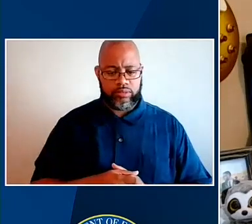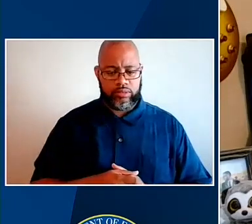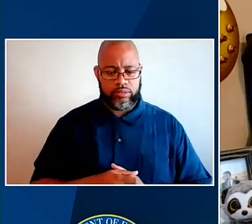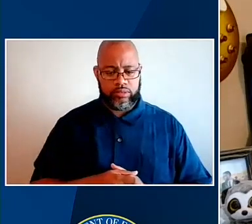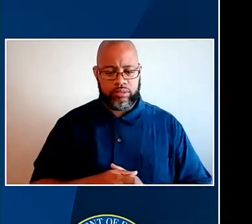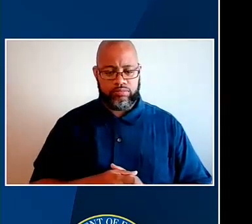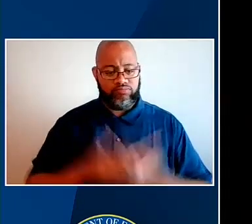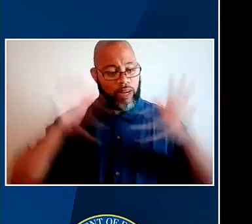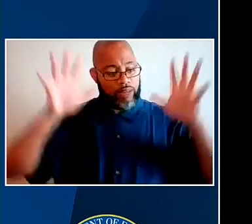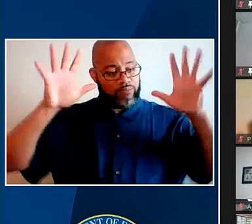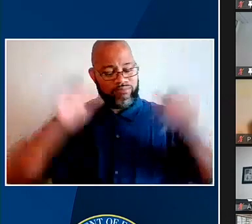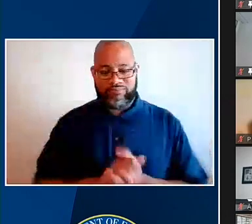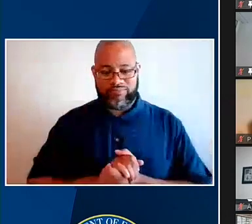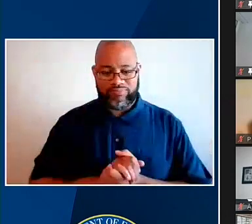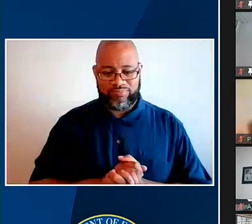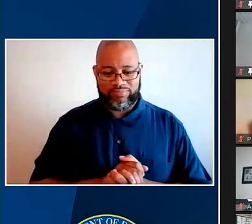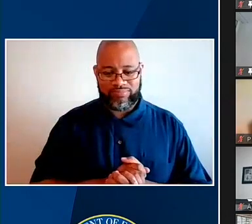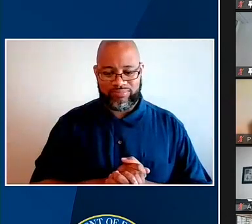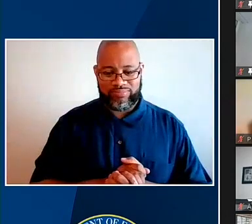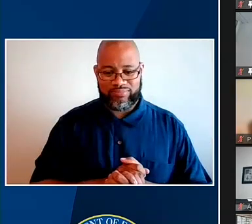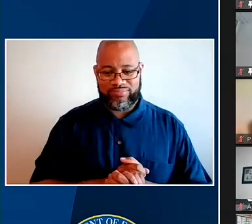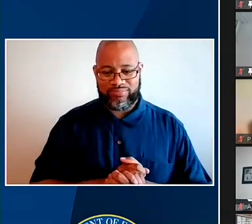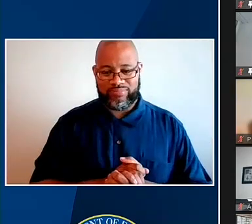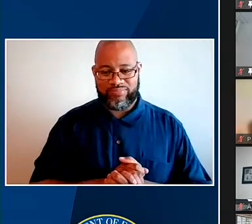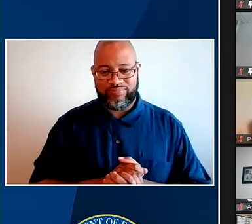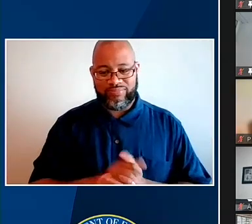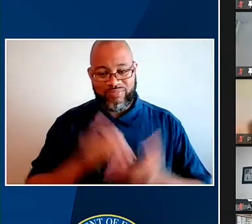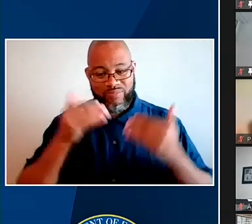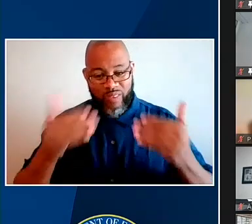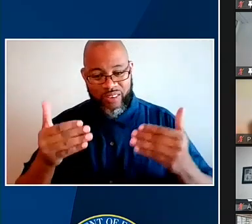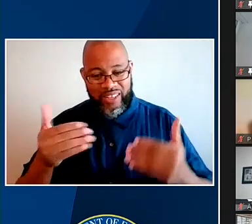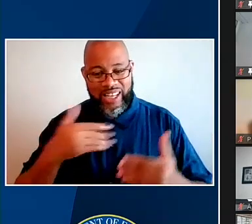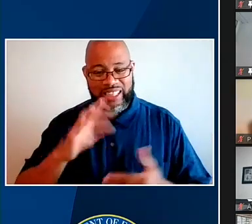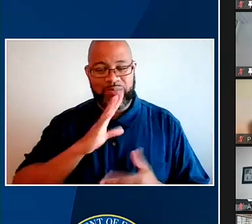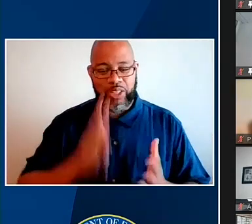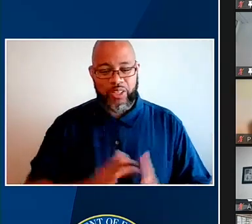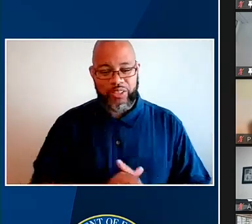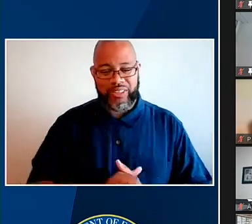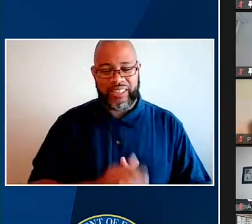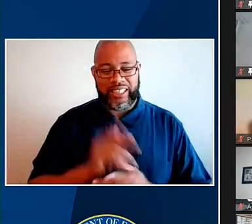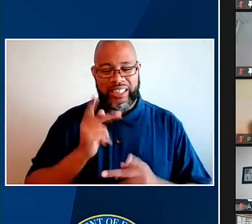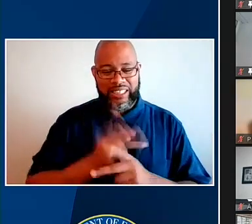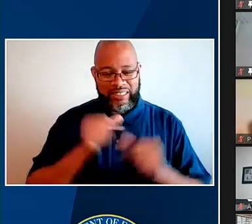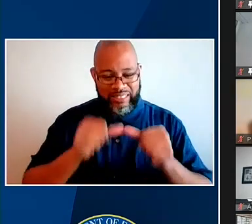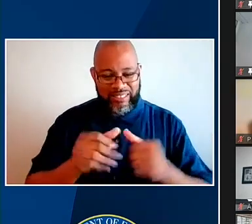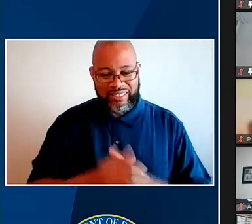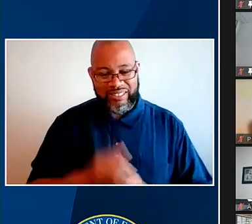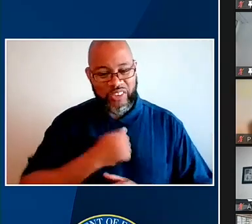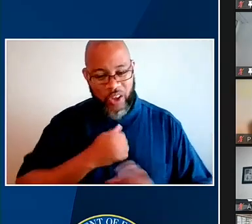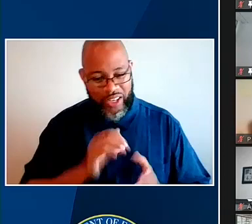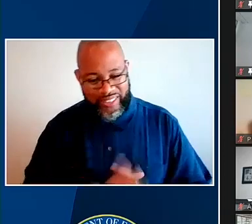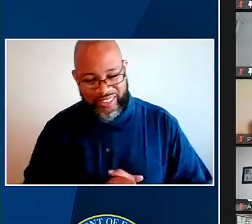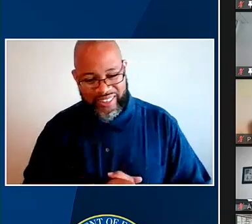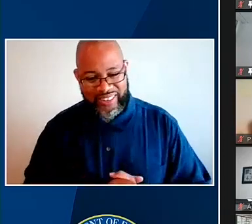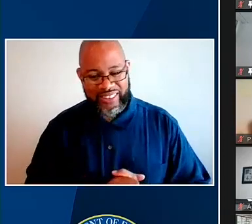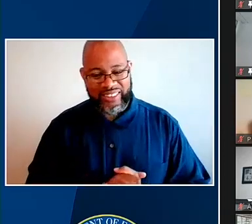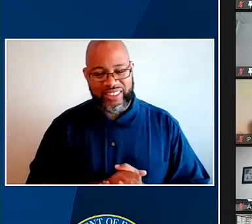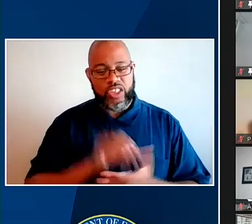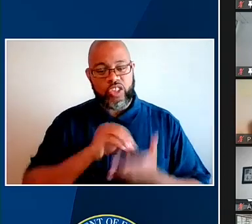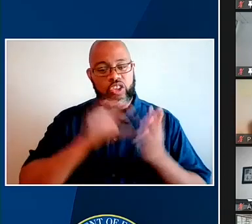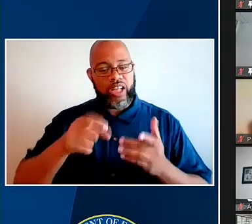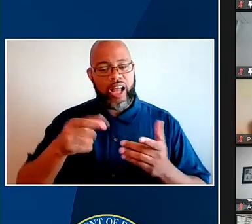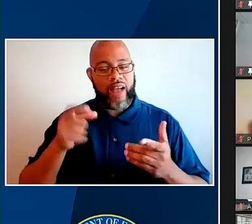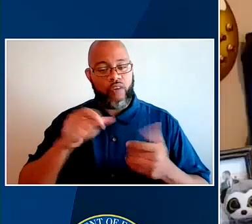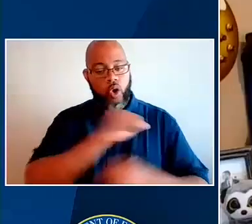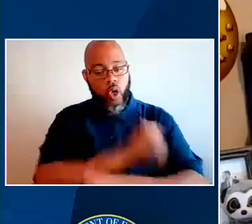Done. No, sorry, go ahead. That's our next speaker. Please continue. Got it. Okay, sorry. A student should have to